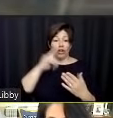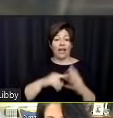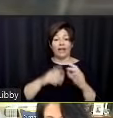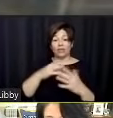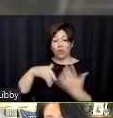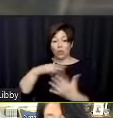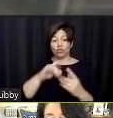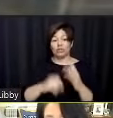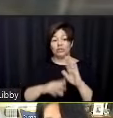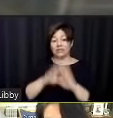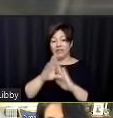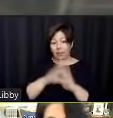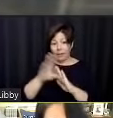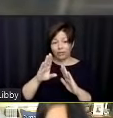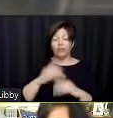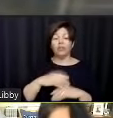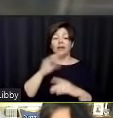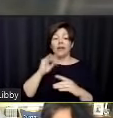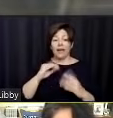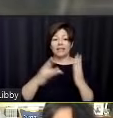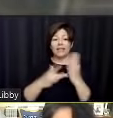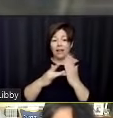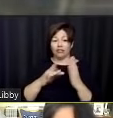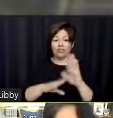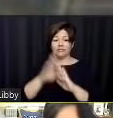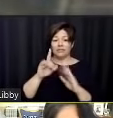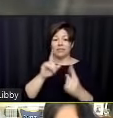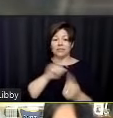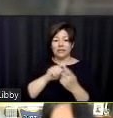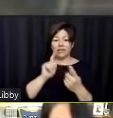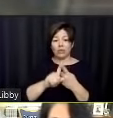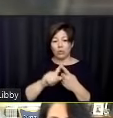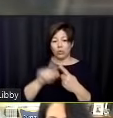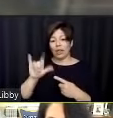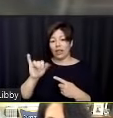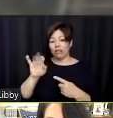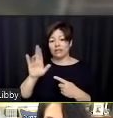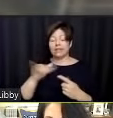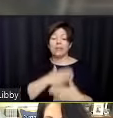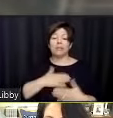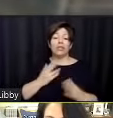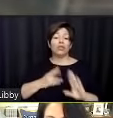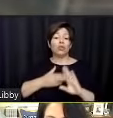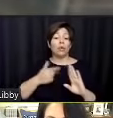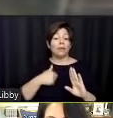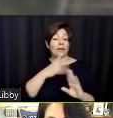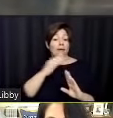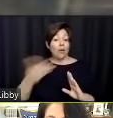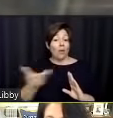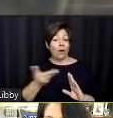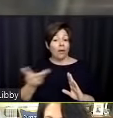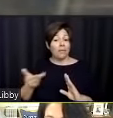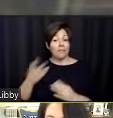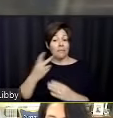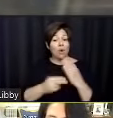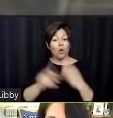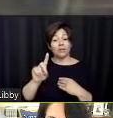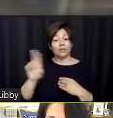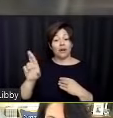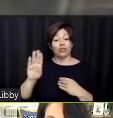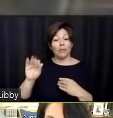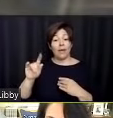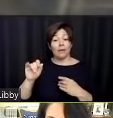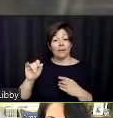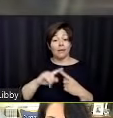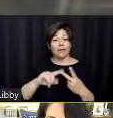and technology innovations specific to literacy. So please join me in welcoming both Dr. Bateman and Dr.